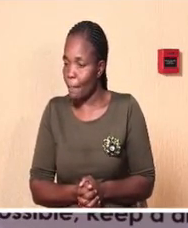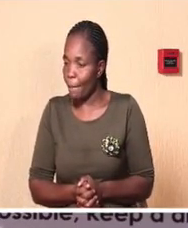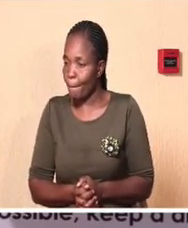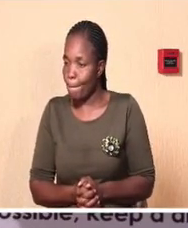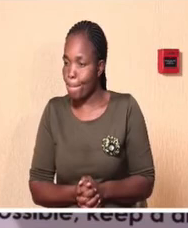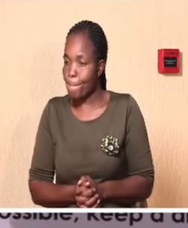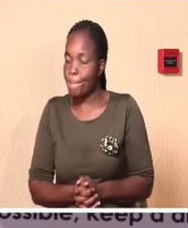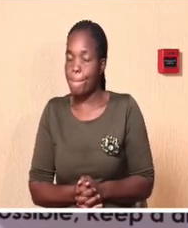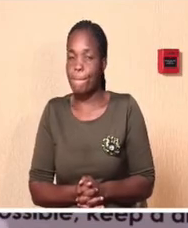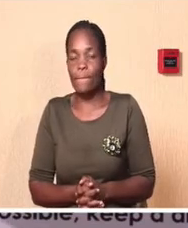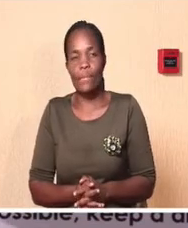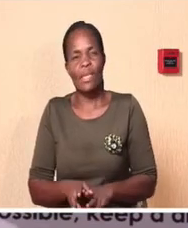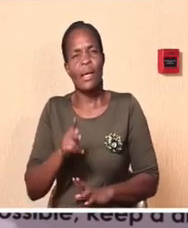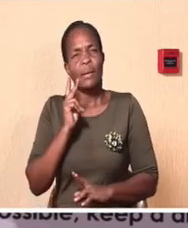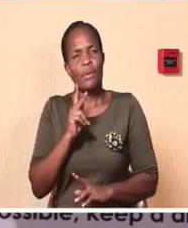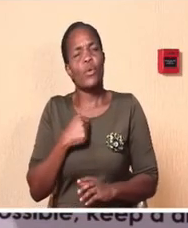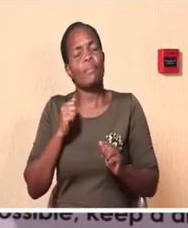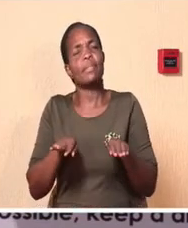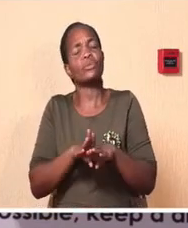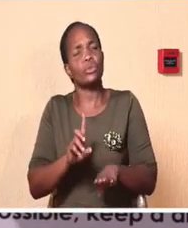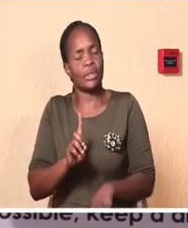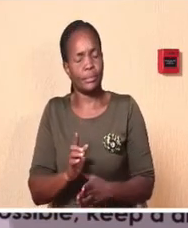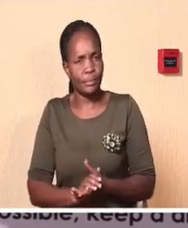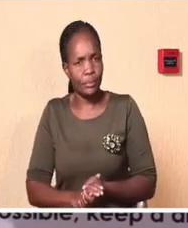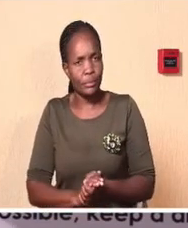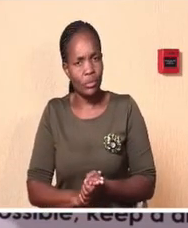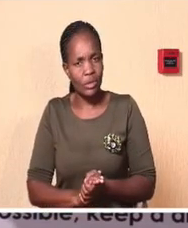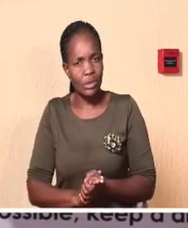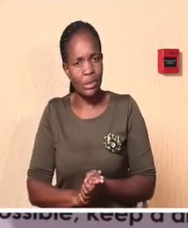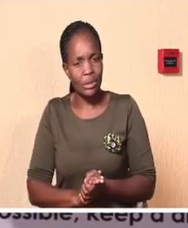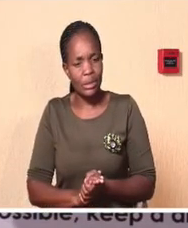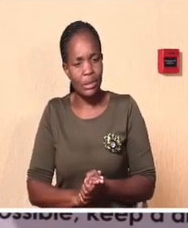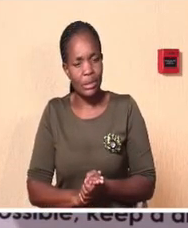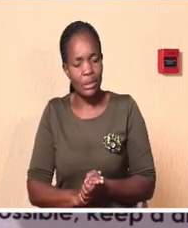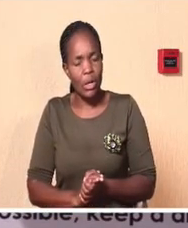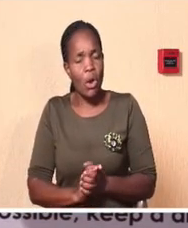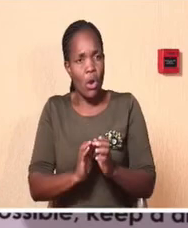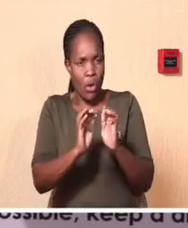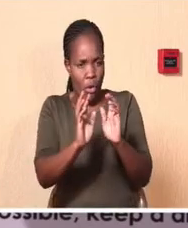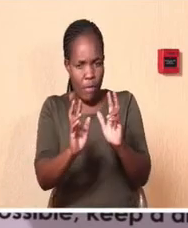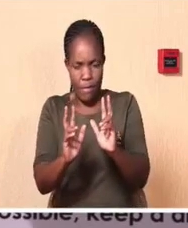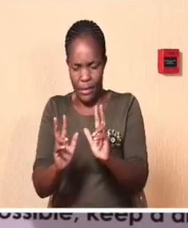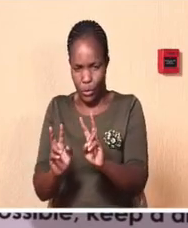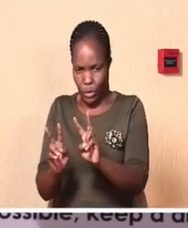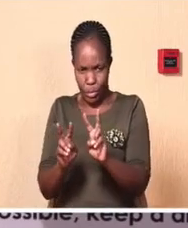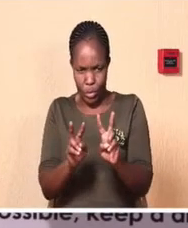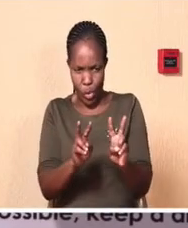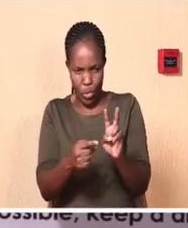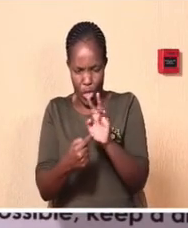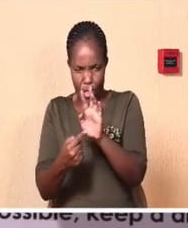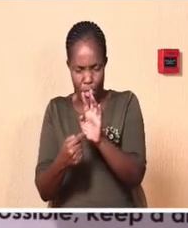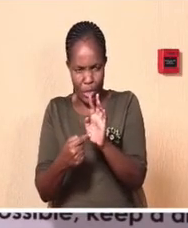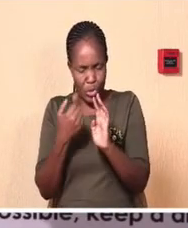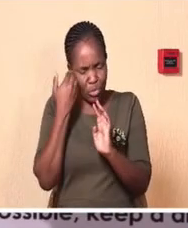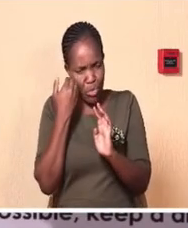we need to make sure that we can isolate those who are showing